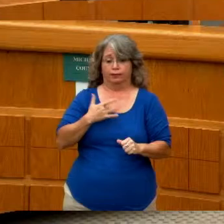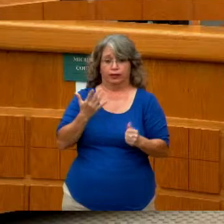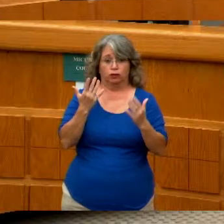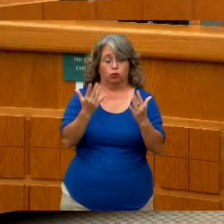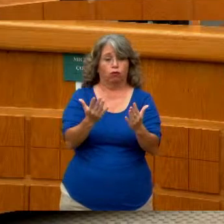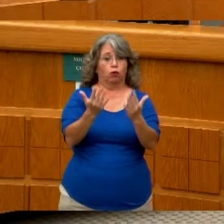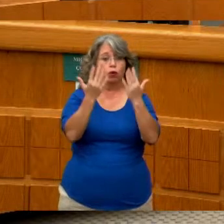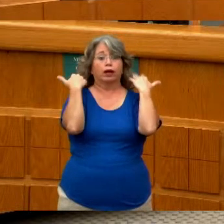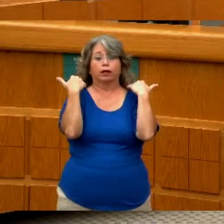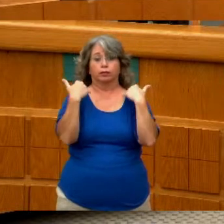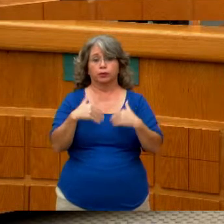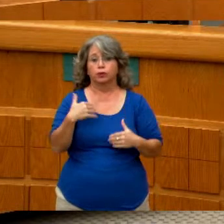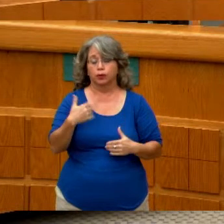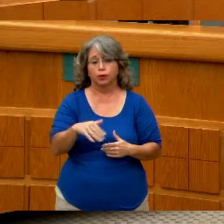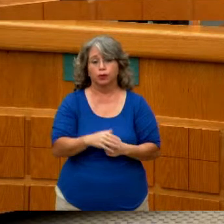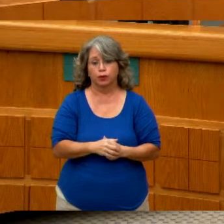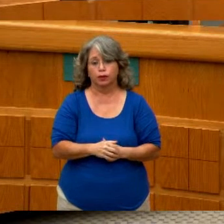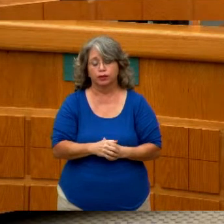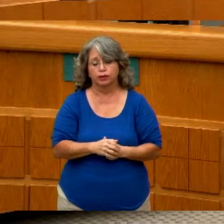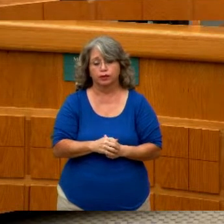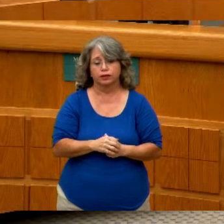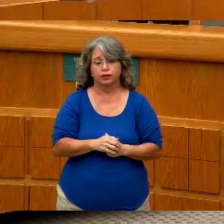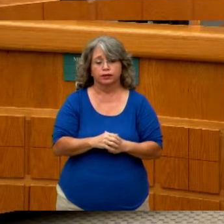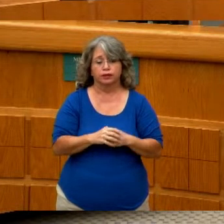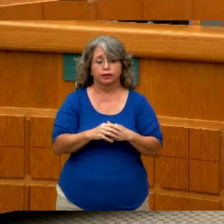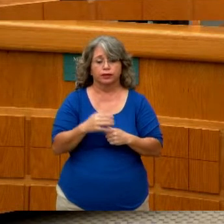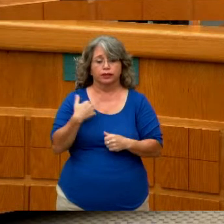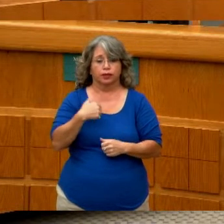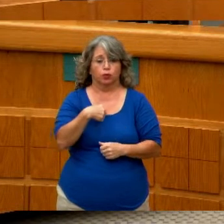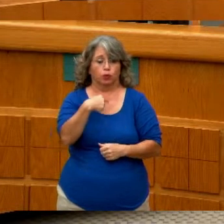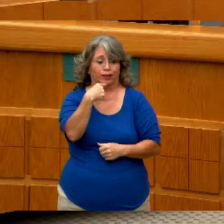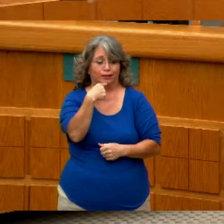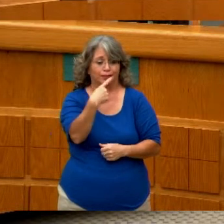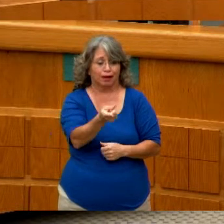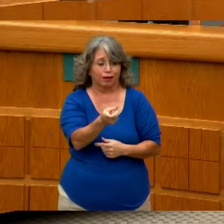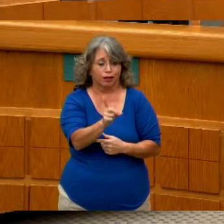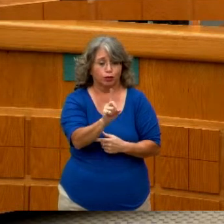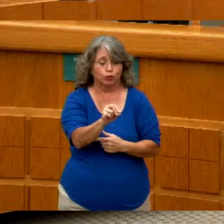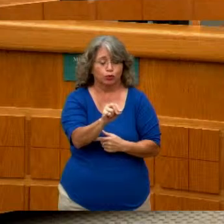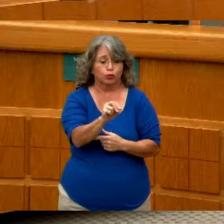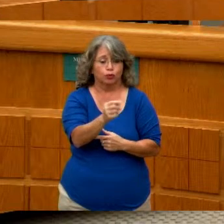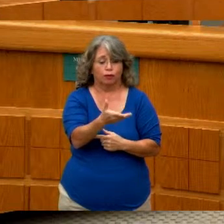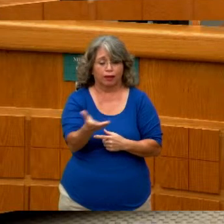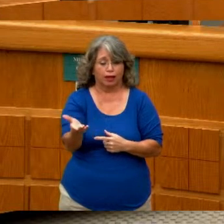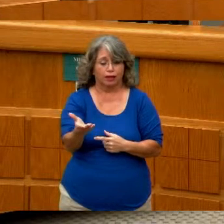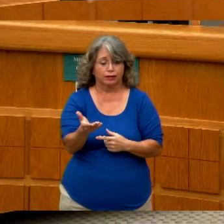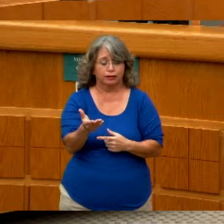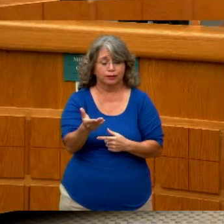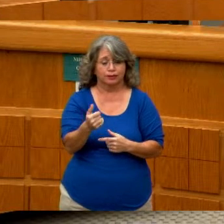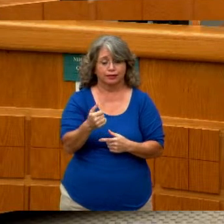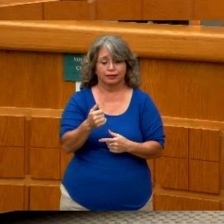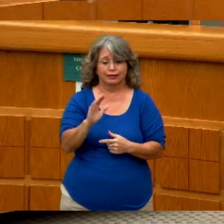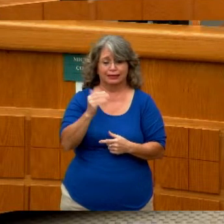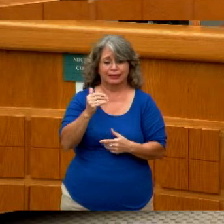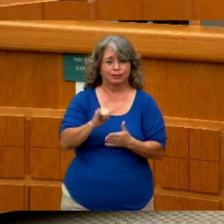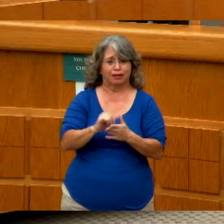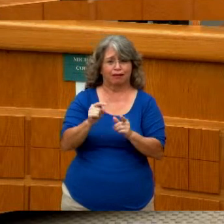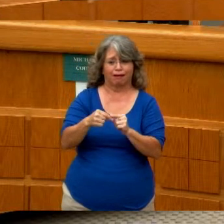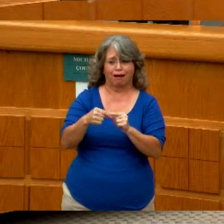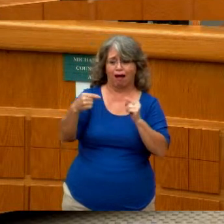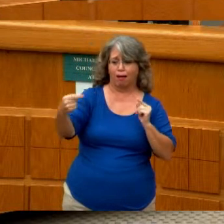can often find themselves overwhelmed. And so even the very thing that we tell you to do is